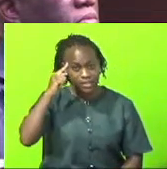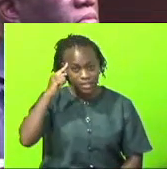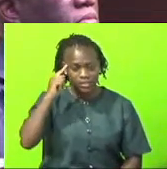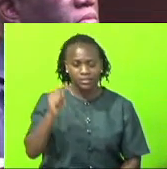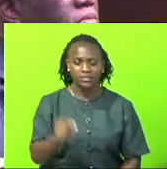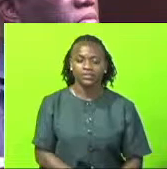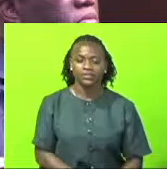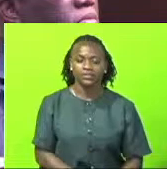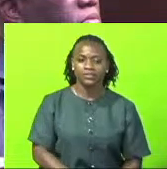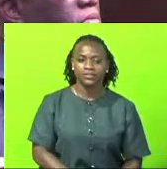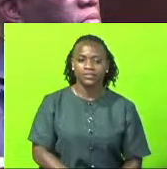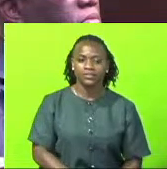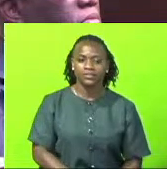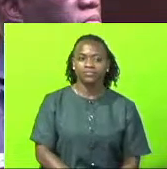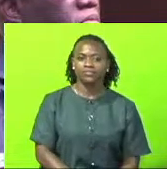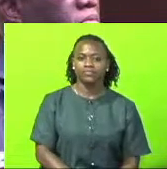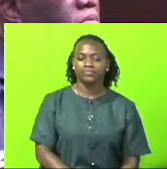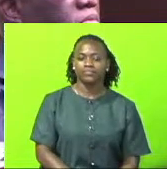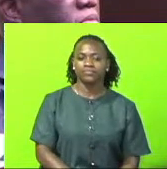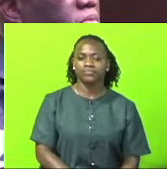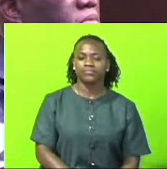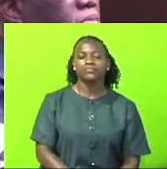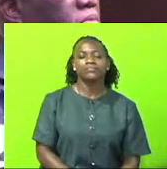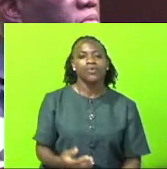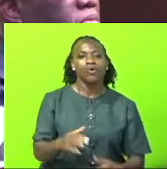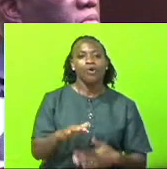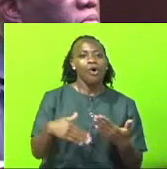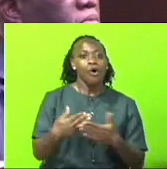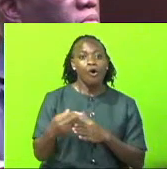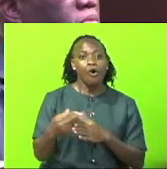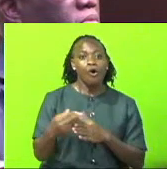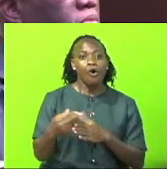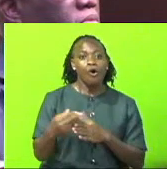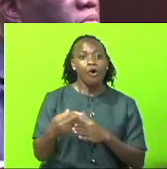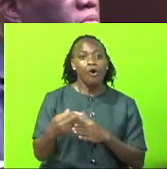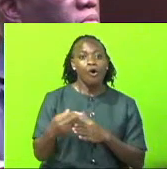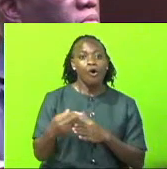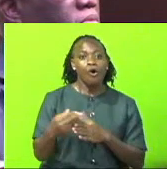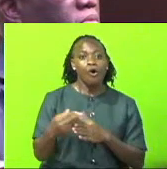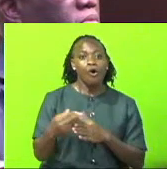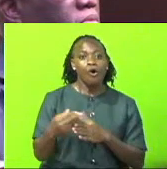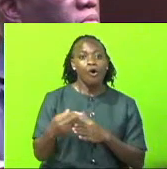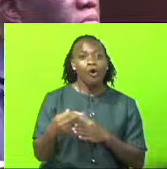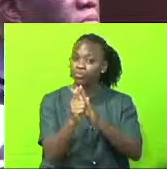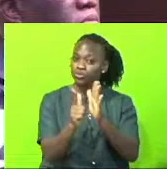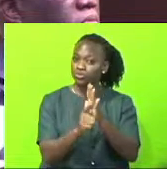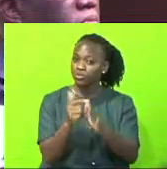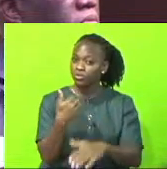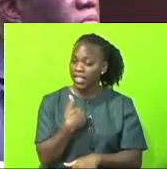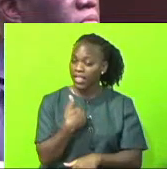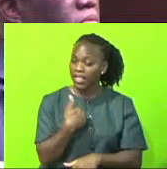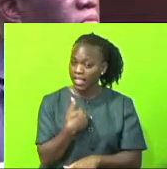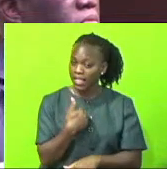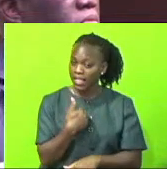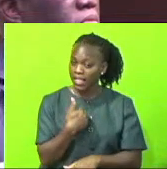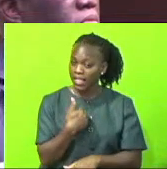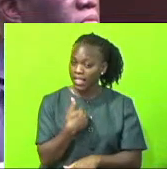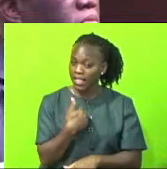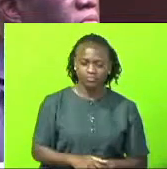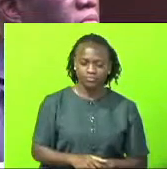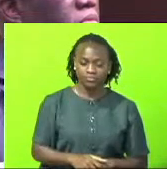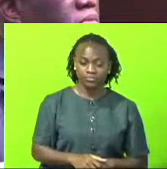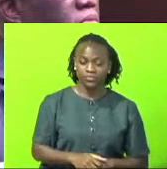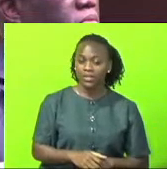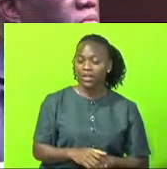of this is to enrich our laws. The provisions under Article 97